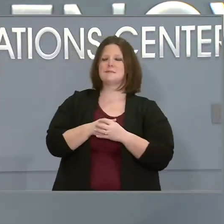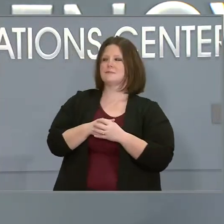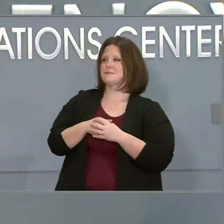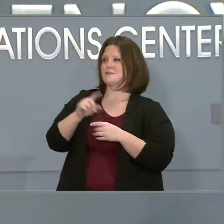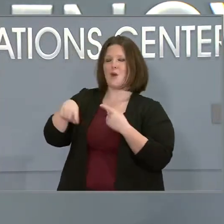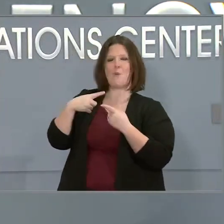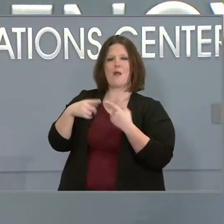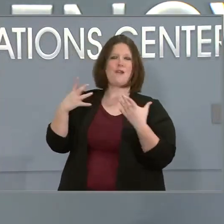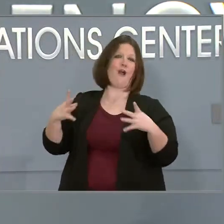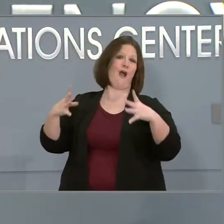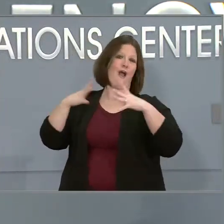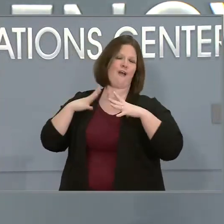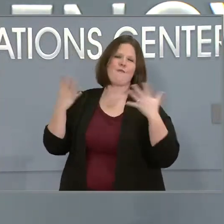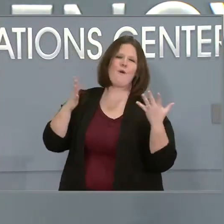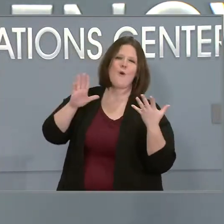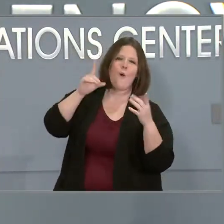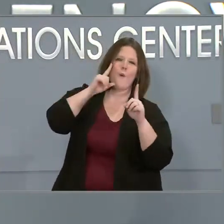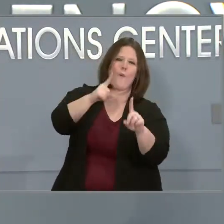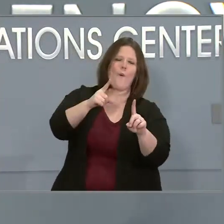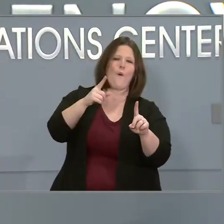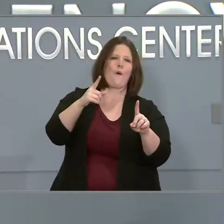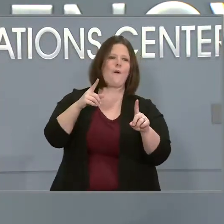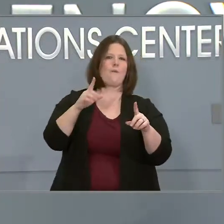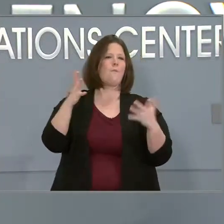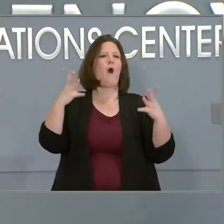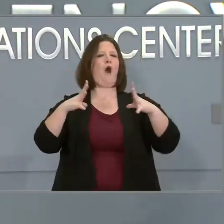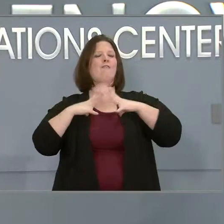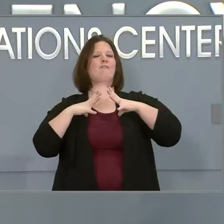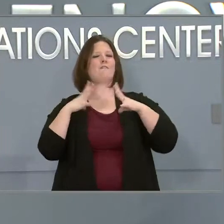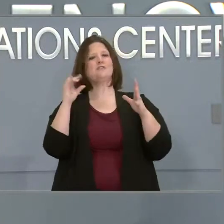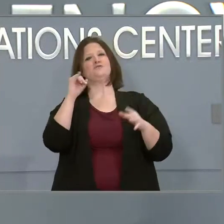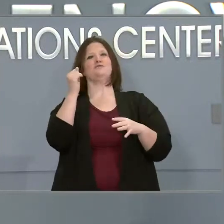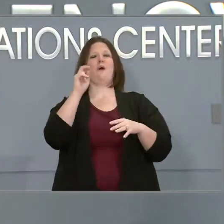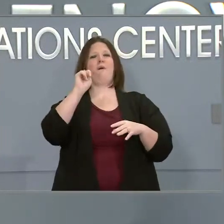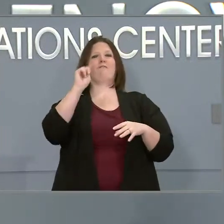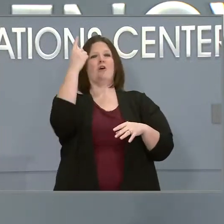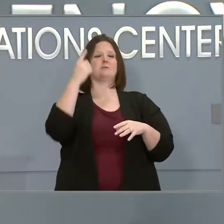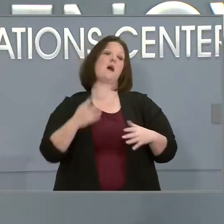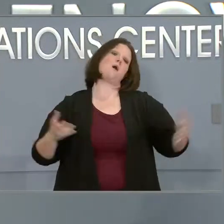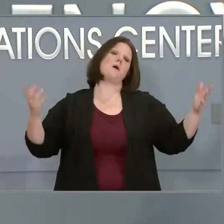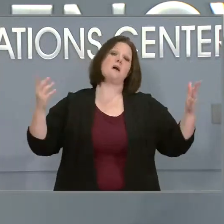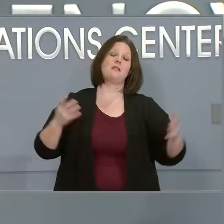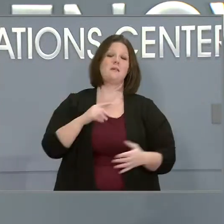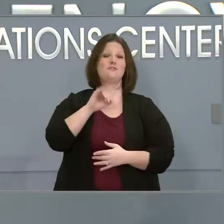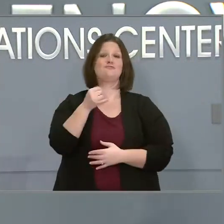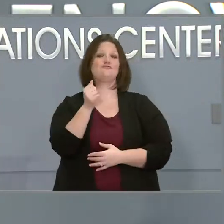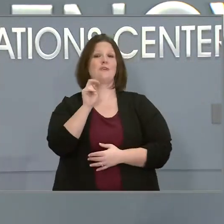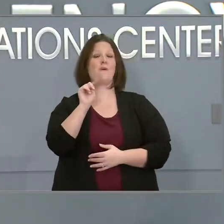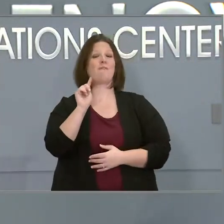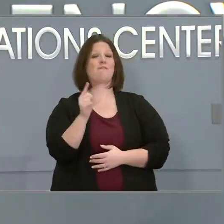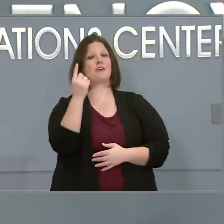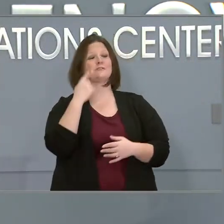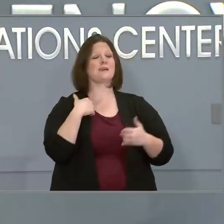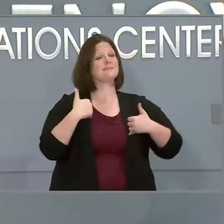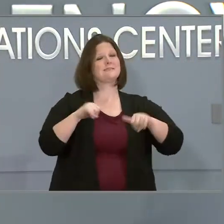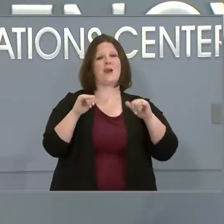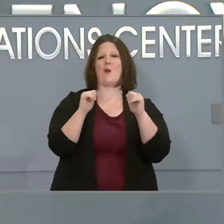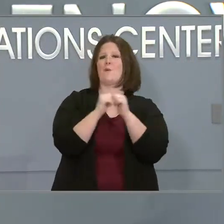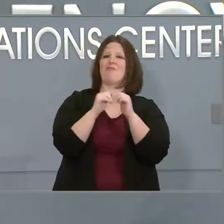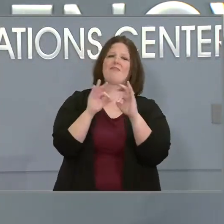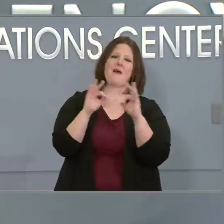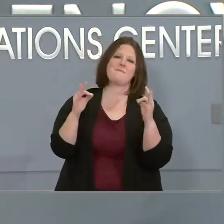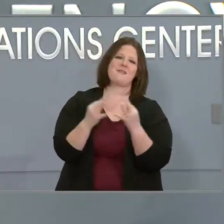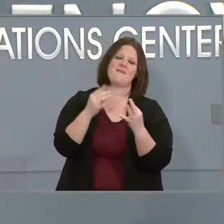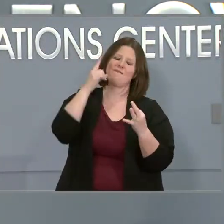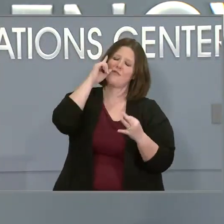you don't work for government anymore? What are you doing January 1st? Then? Oh, January 1st. Well, I think I'll still be spending some time with my